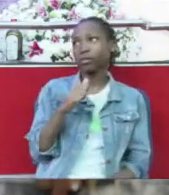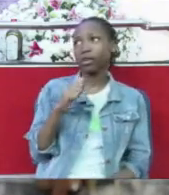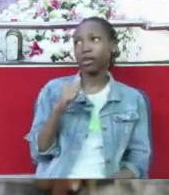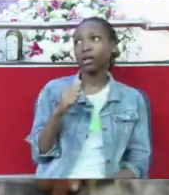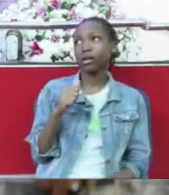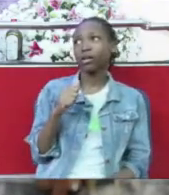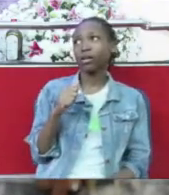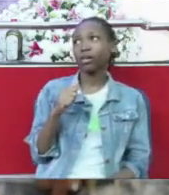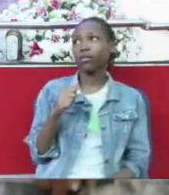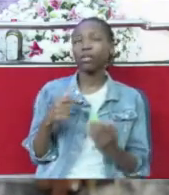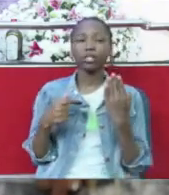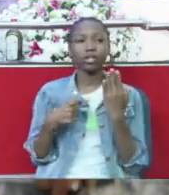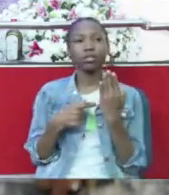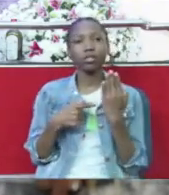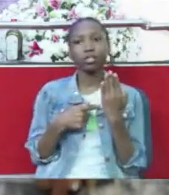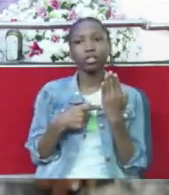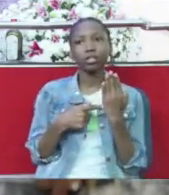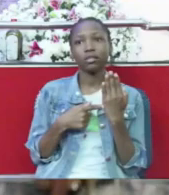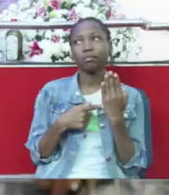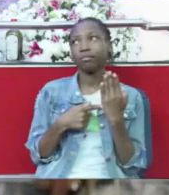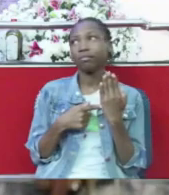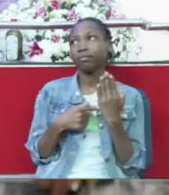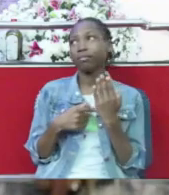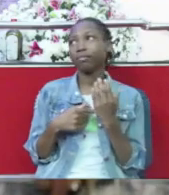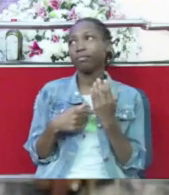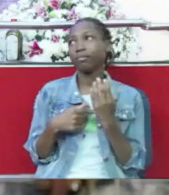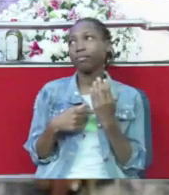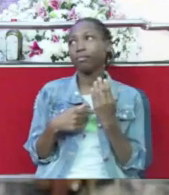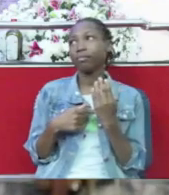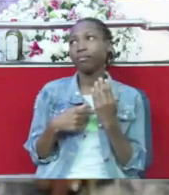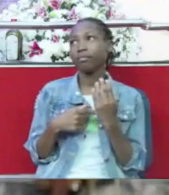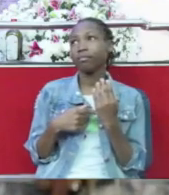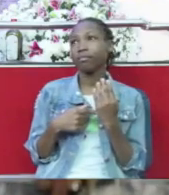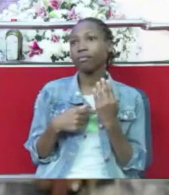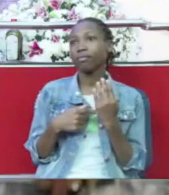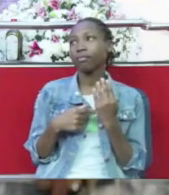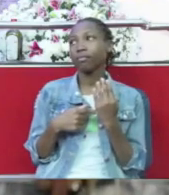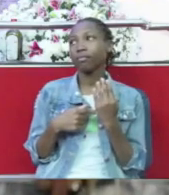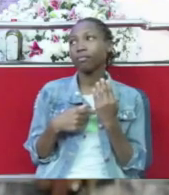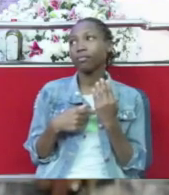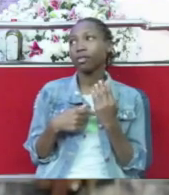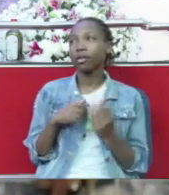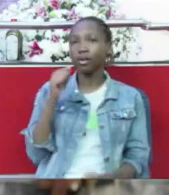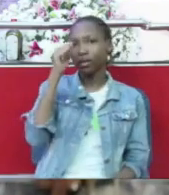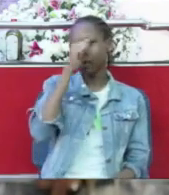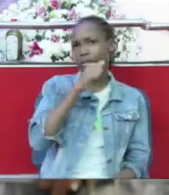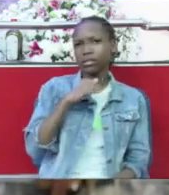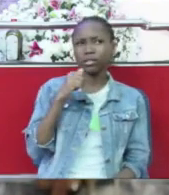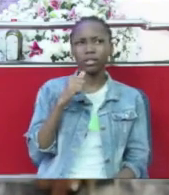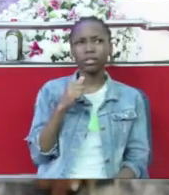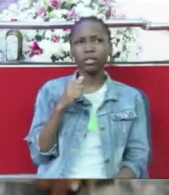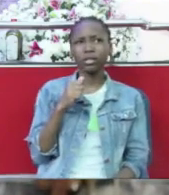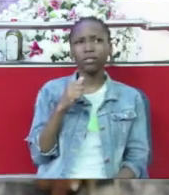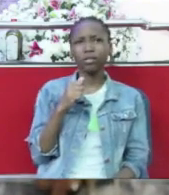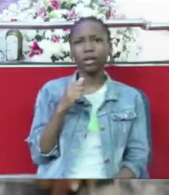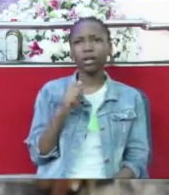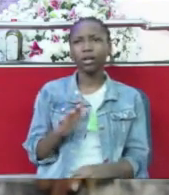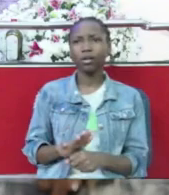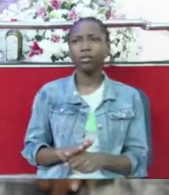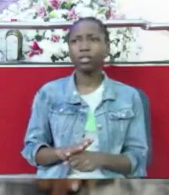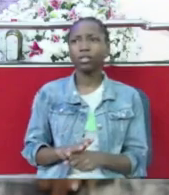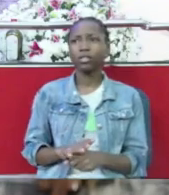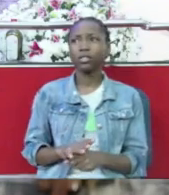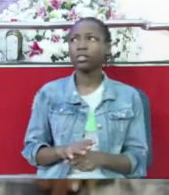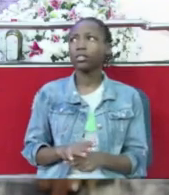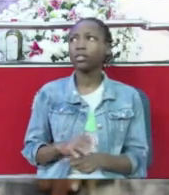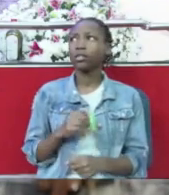are investing massively in Africa because this is where the people are. Mataifa mengi ya teknolojia yamefanya utafiti hapa Afrika kwa sababu hapa ndio tuko na rasilimali.